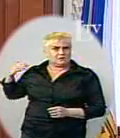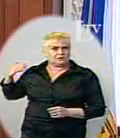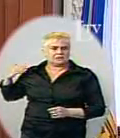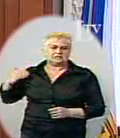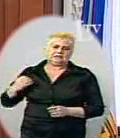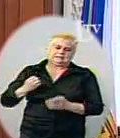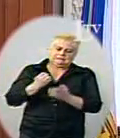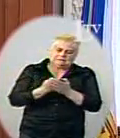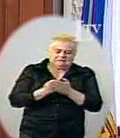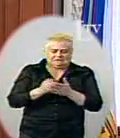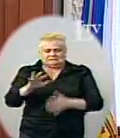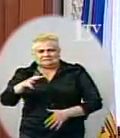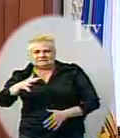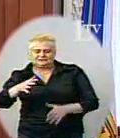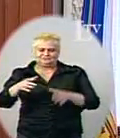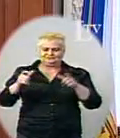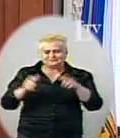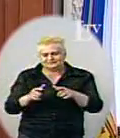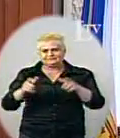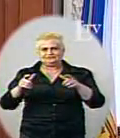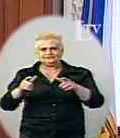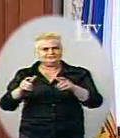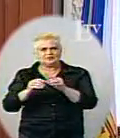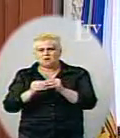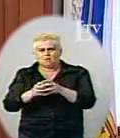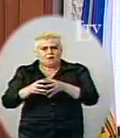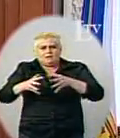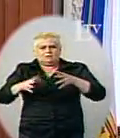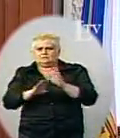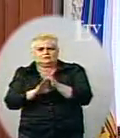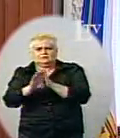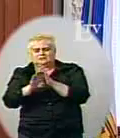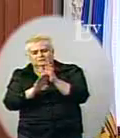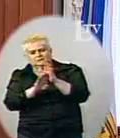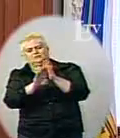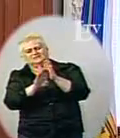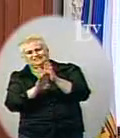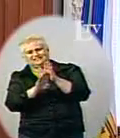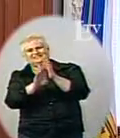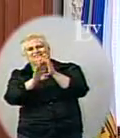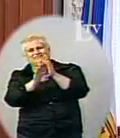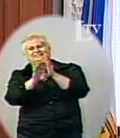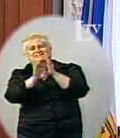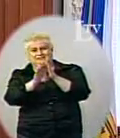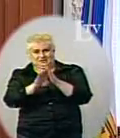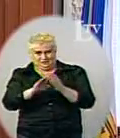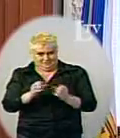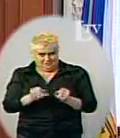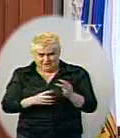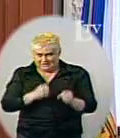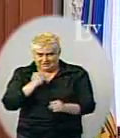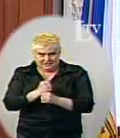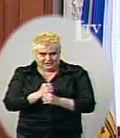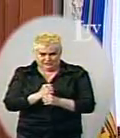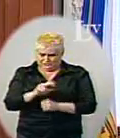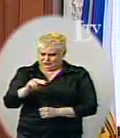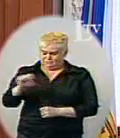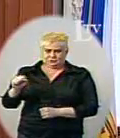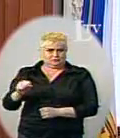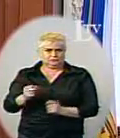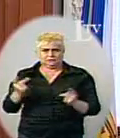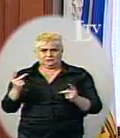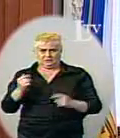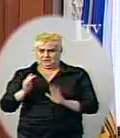norm. For 20 years, Nova Scotia's economic growth was the worst in Canada.